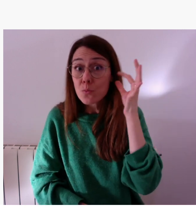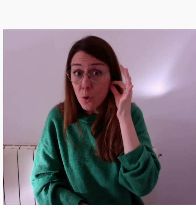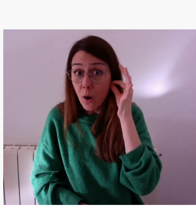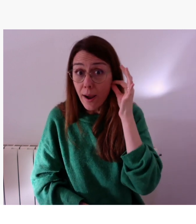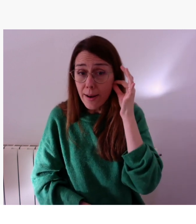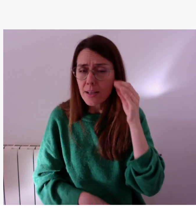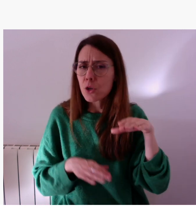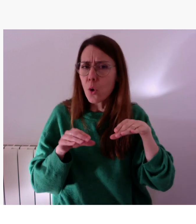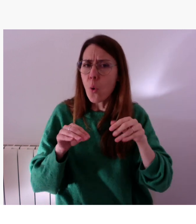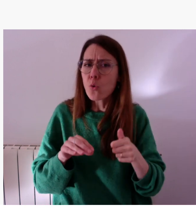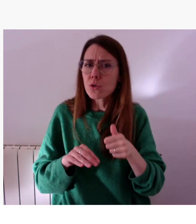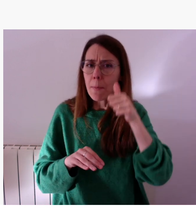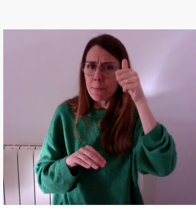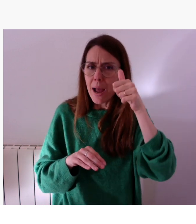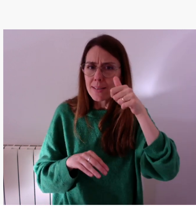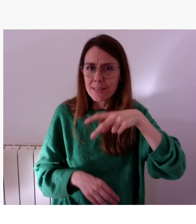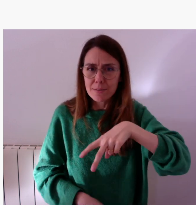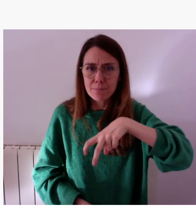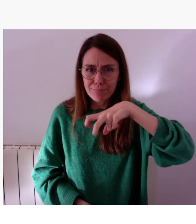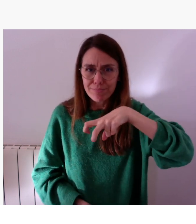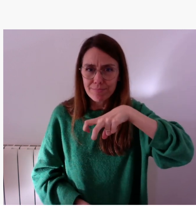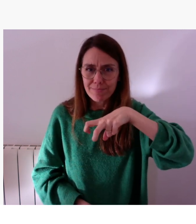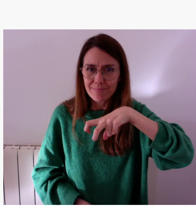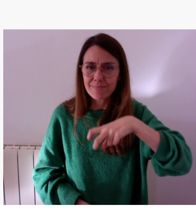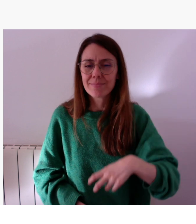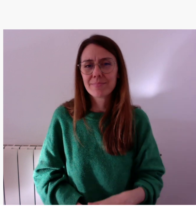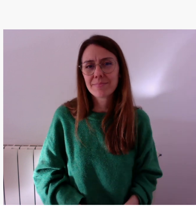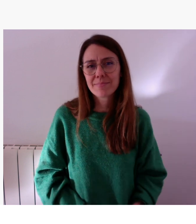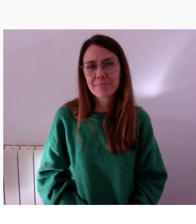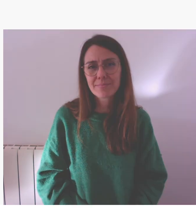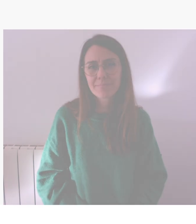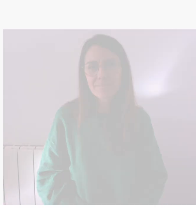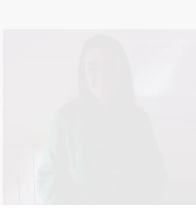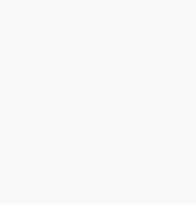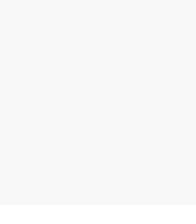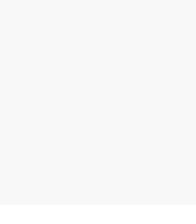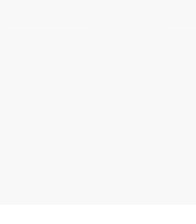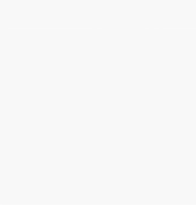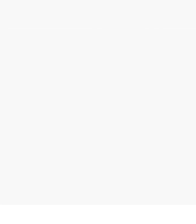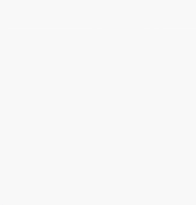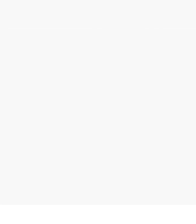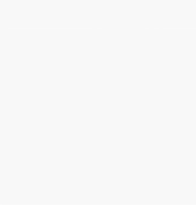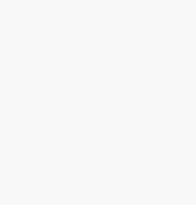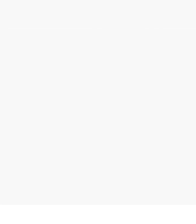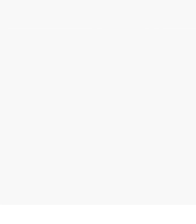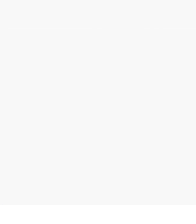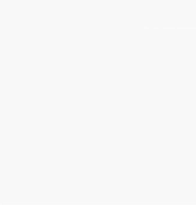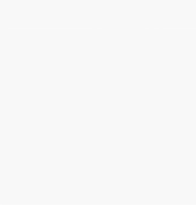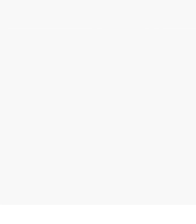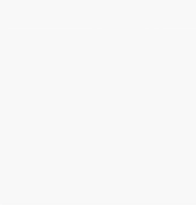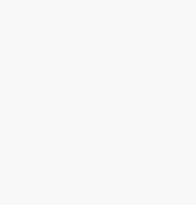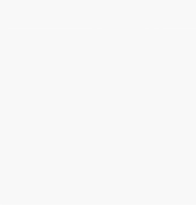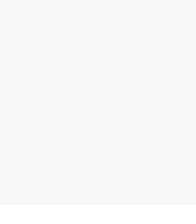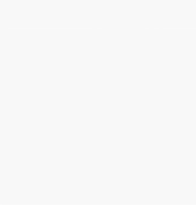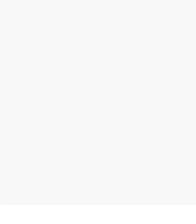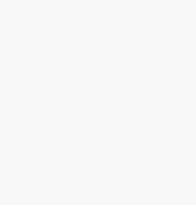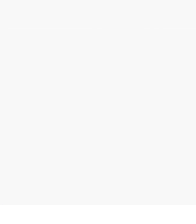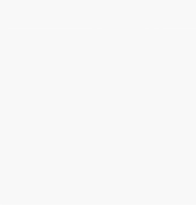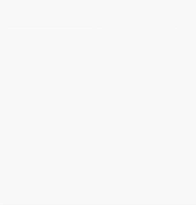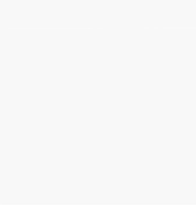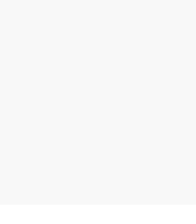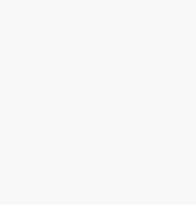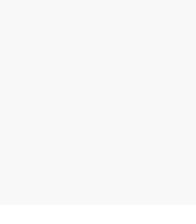significant factor that we found influencing the choice between these two end shapes was